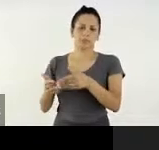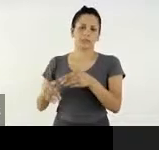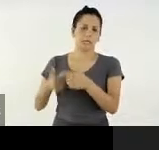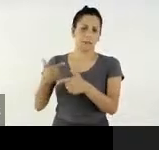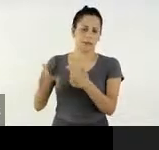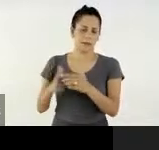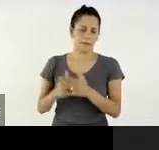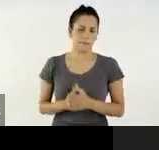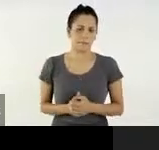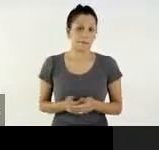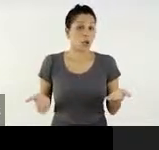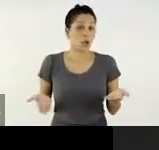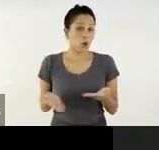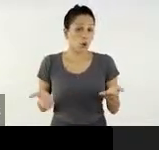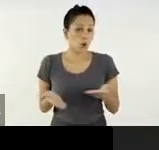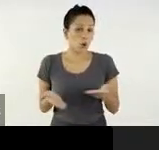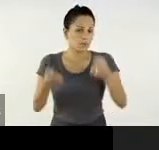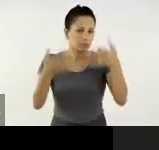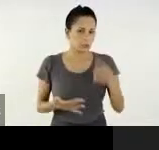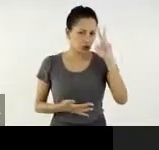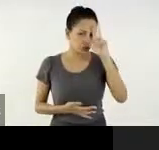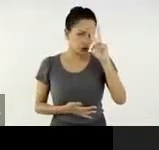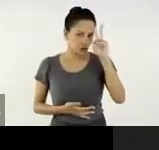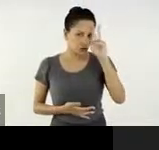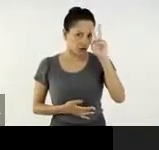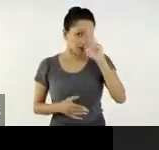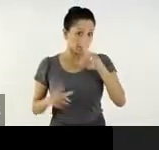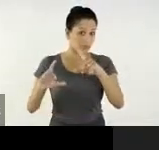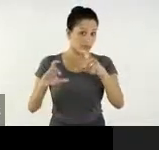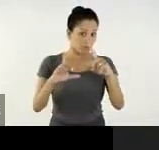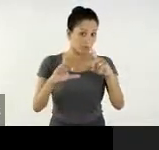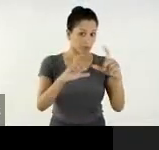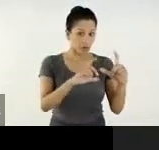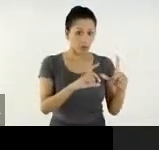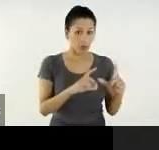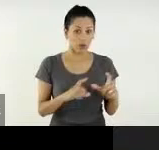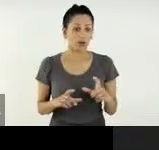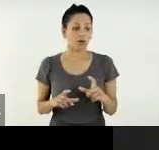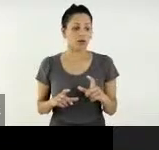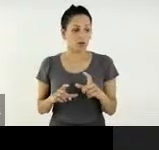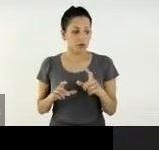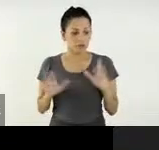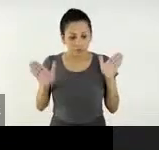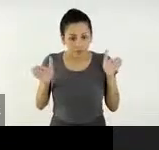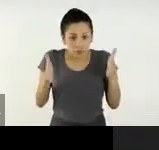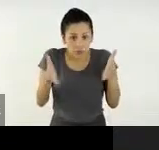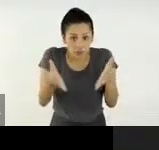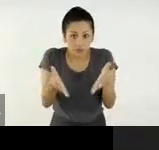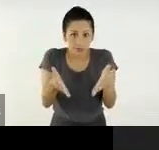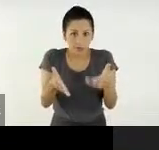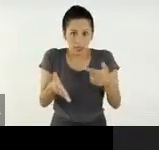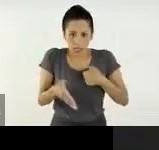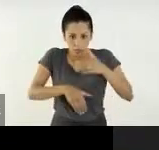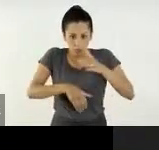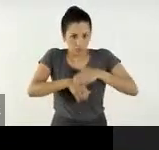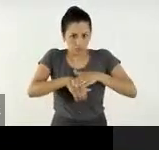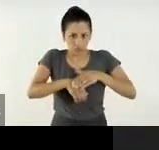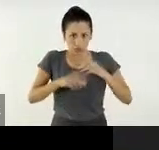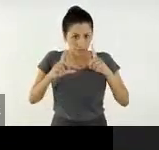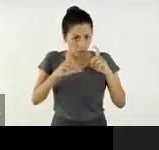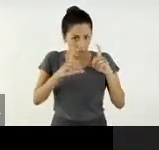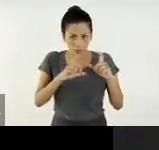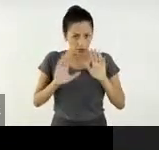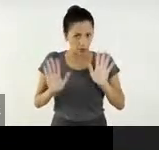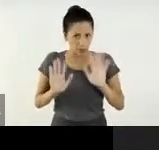words, one that I did not author, but consider maybe in some oblique way to be of